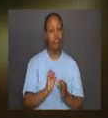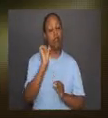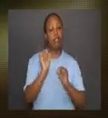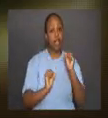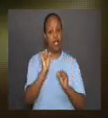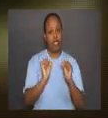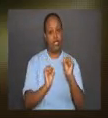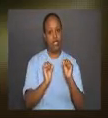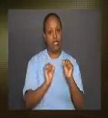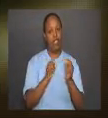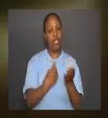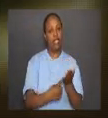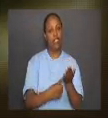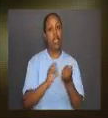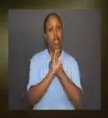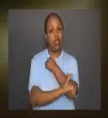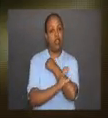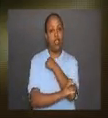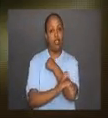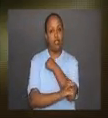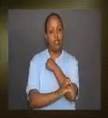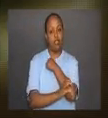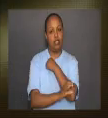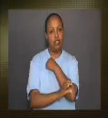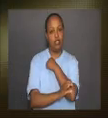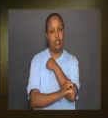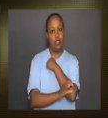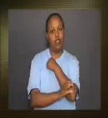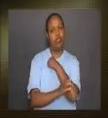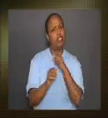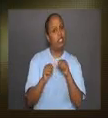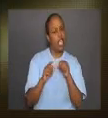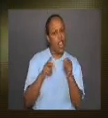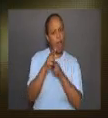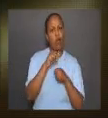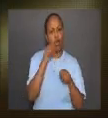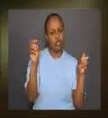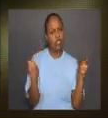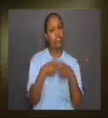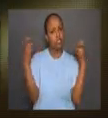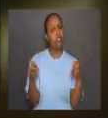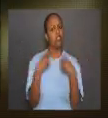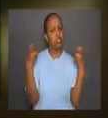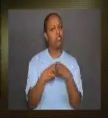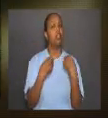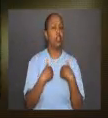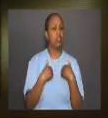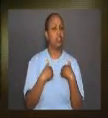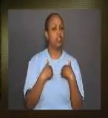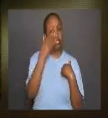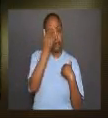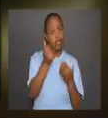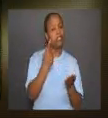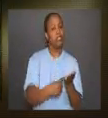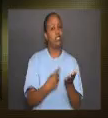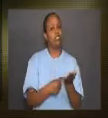Historically, these countries have pursued conflicting approaches to the use of the shared